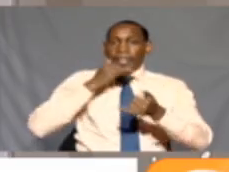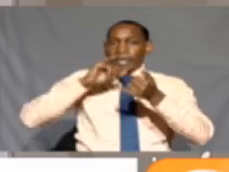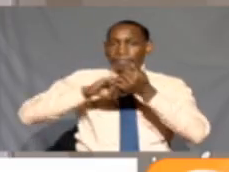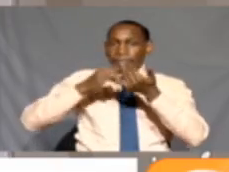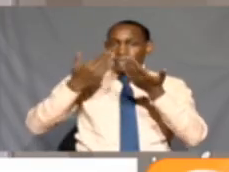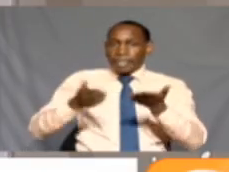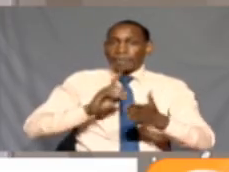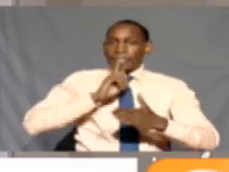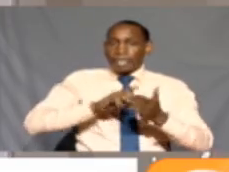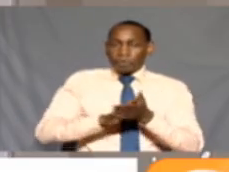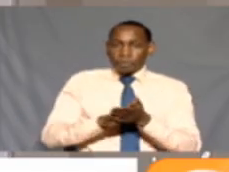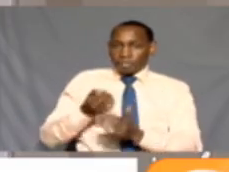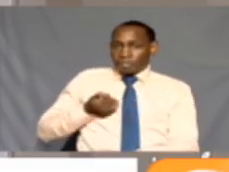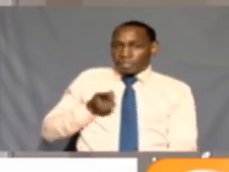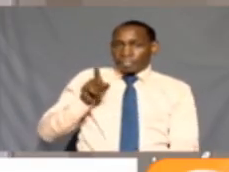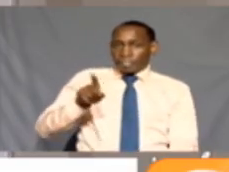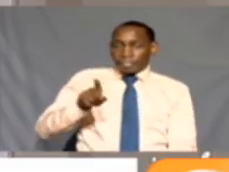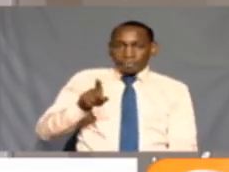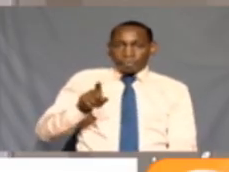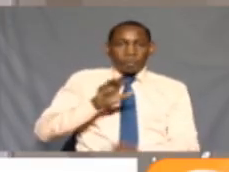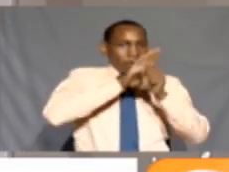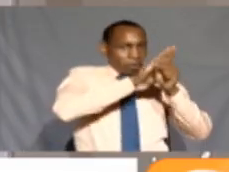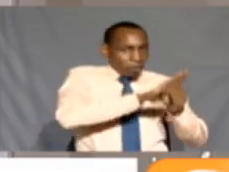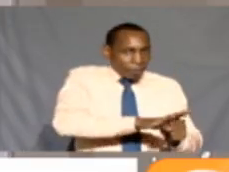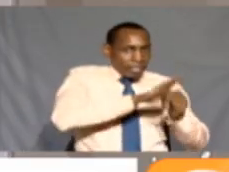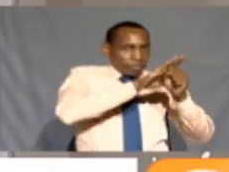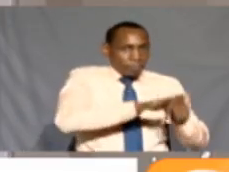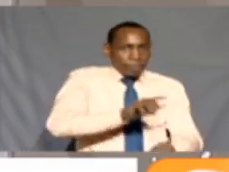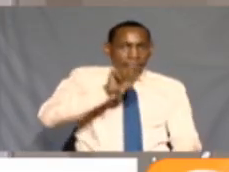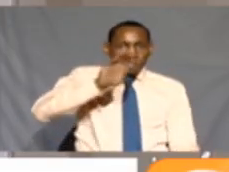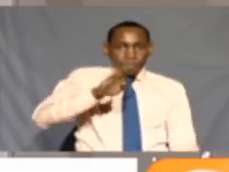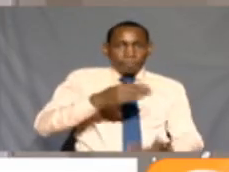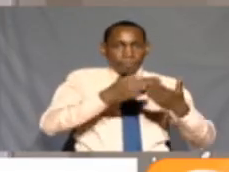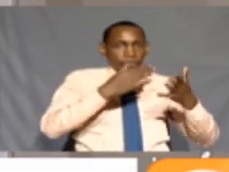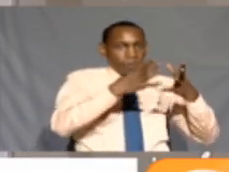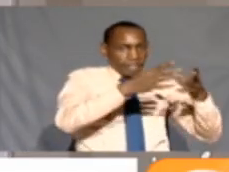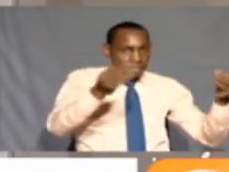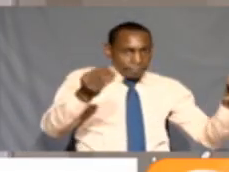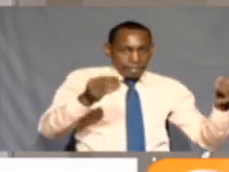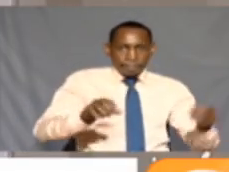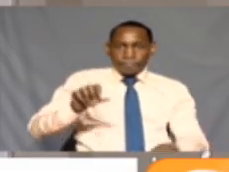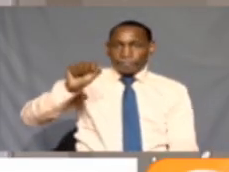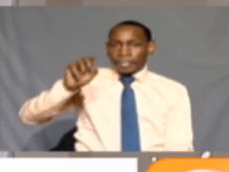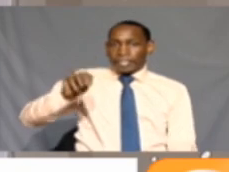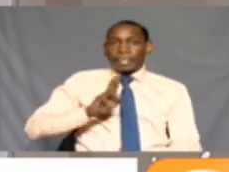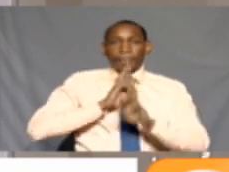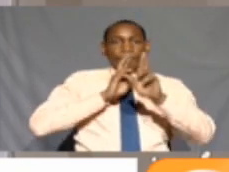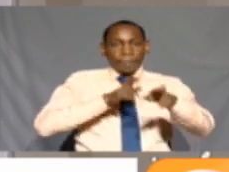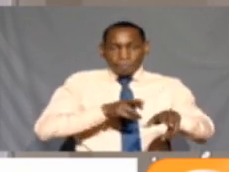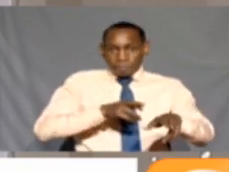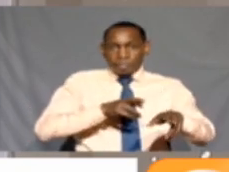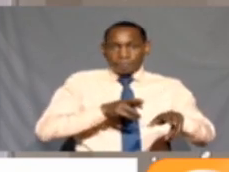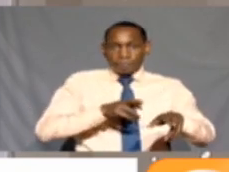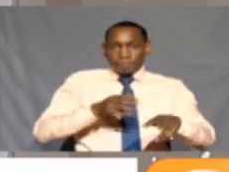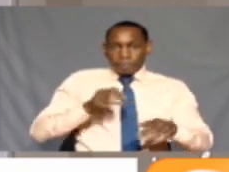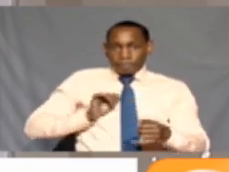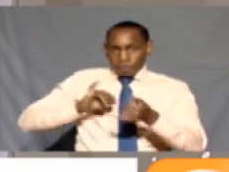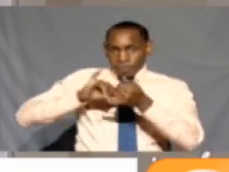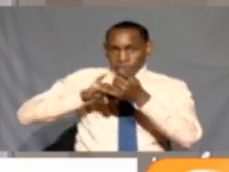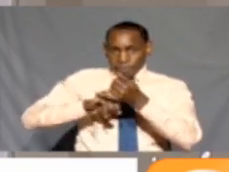now revealing she had been cruel to Tob before his disappearance. Some Gituku reports of